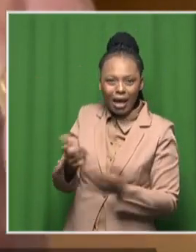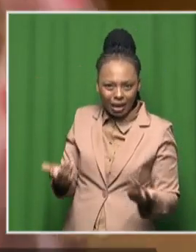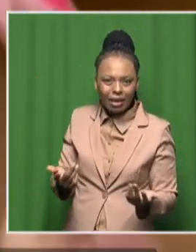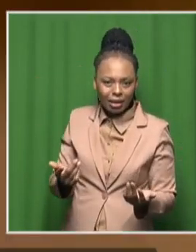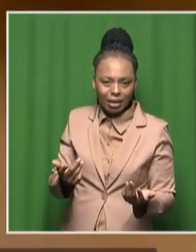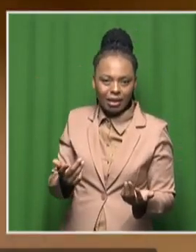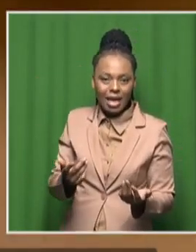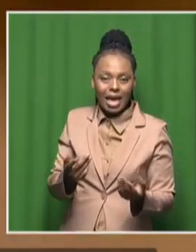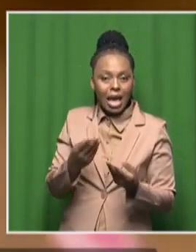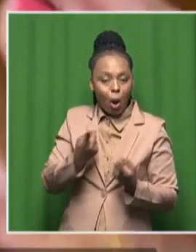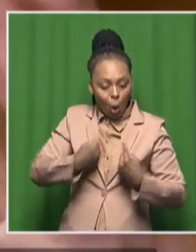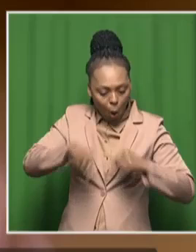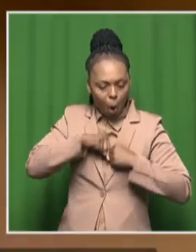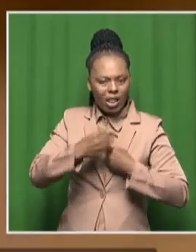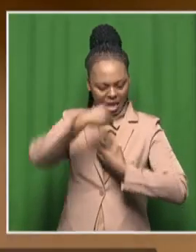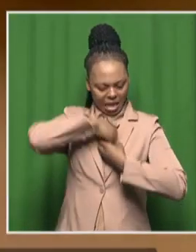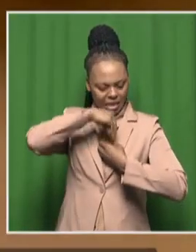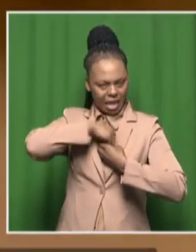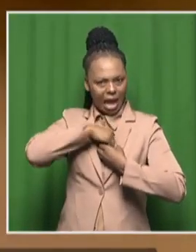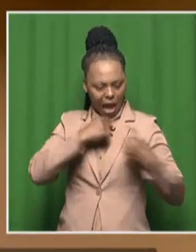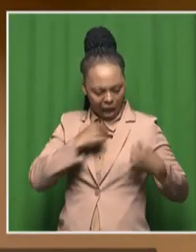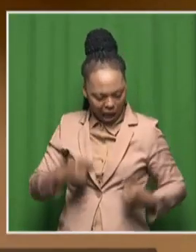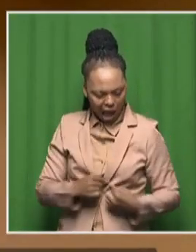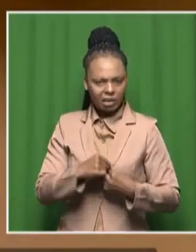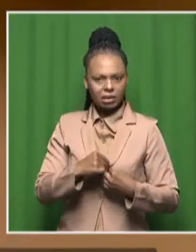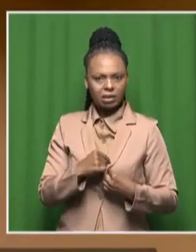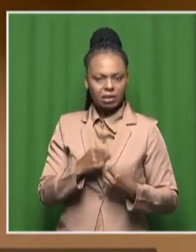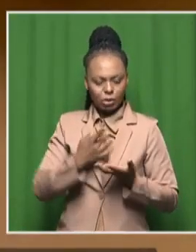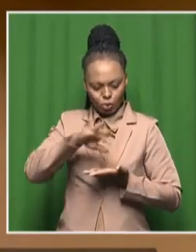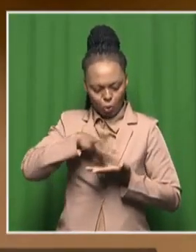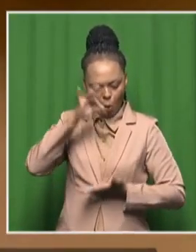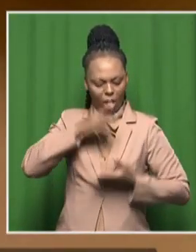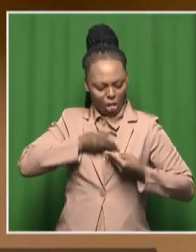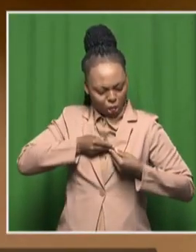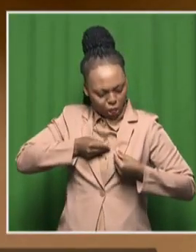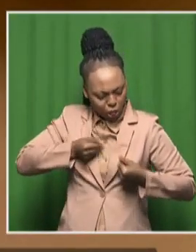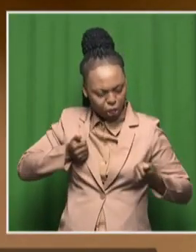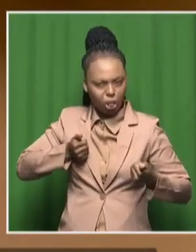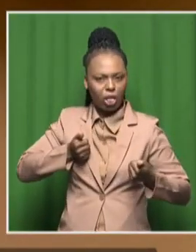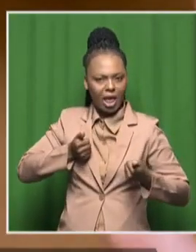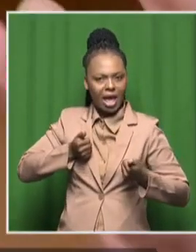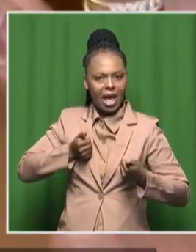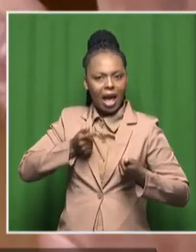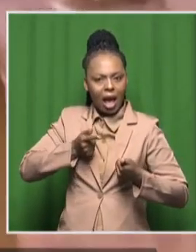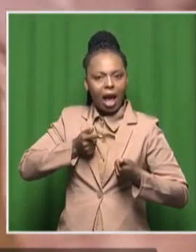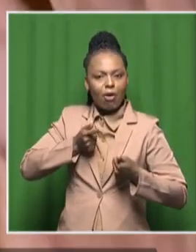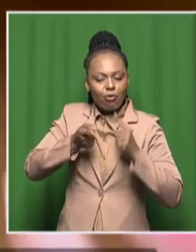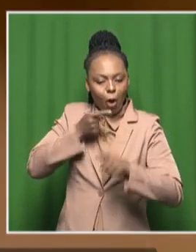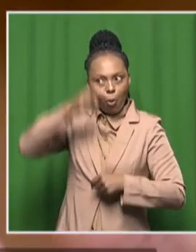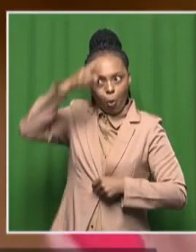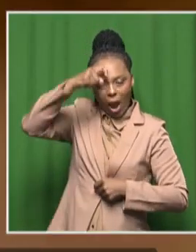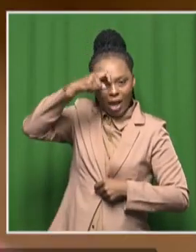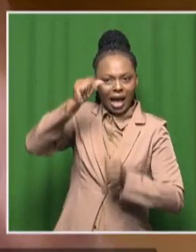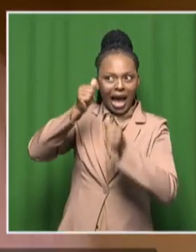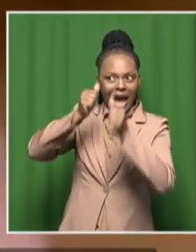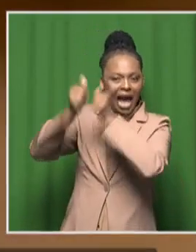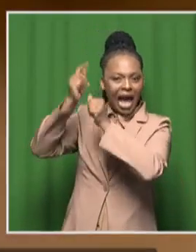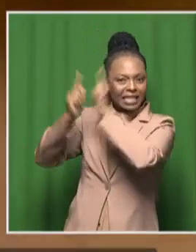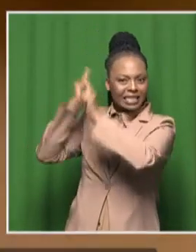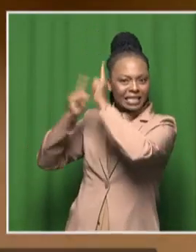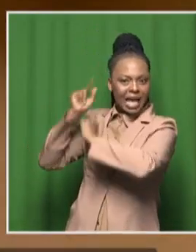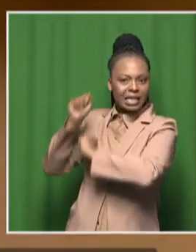need healing. Heal ourselves with the wisdom of our ancestors who taught us that